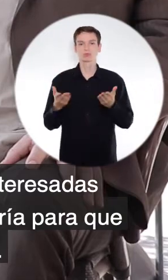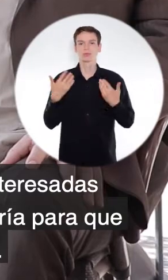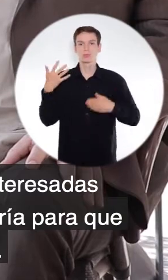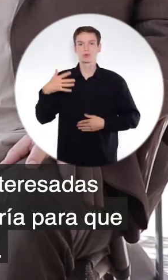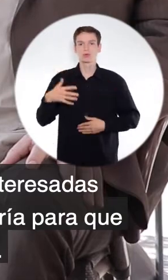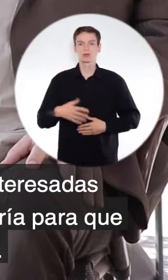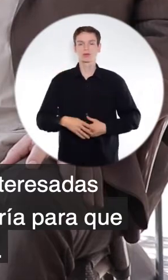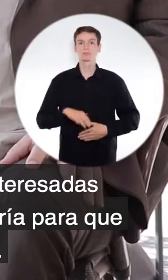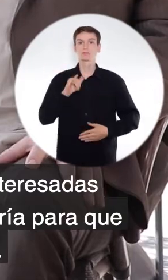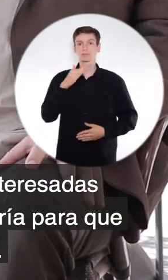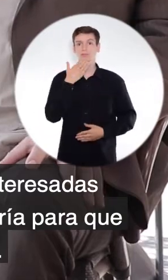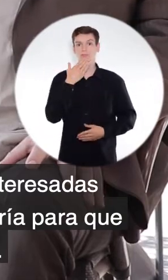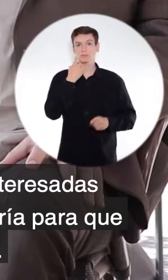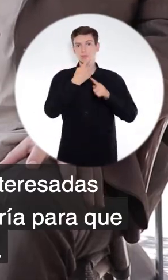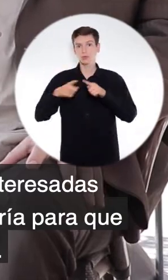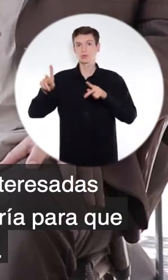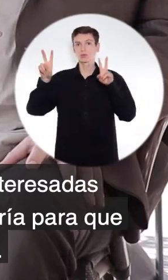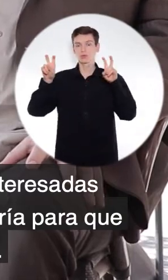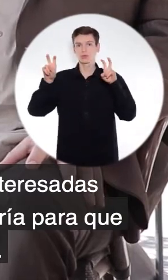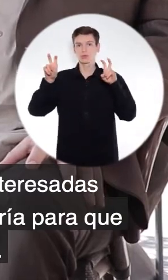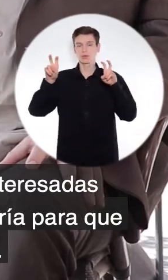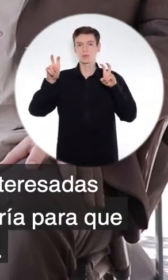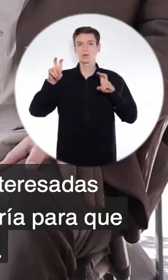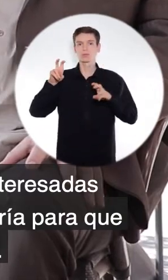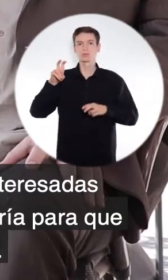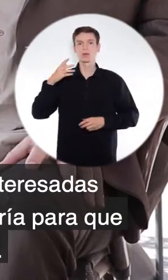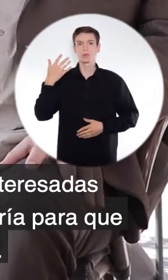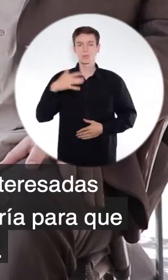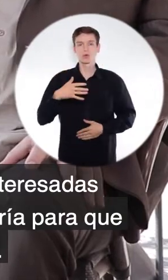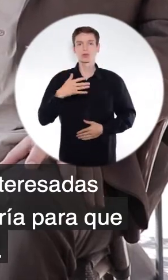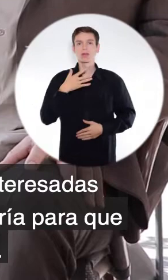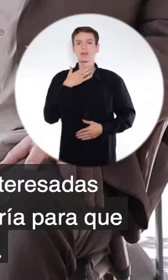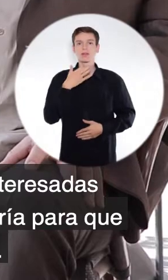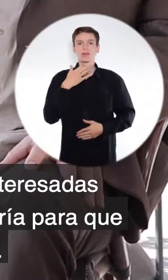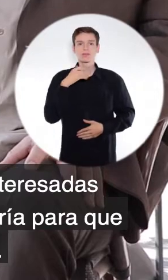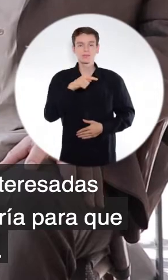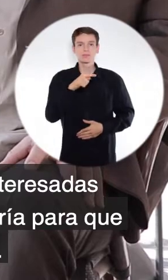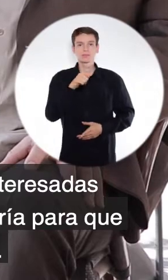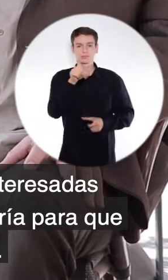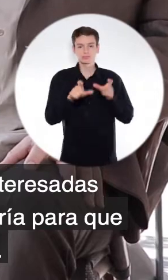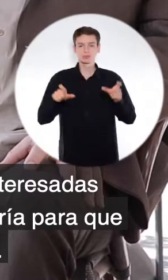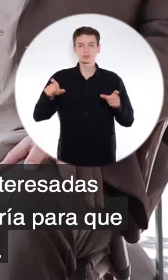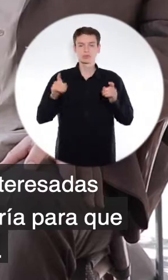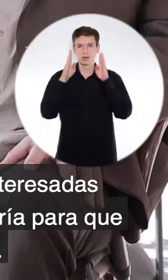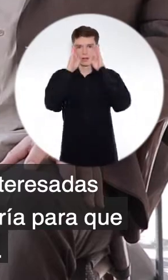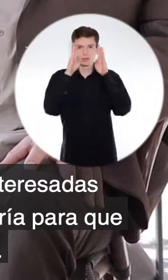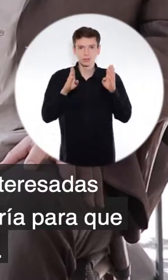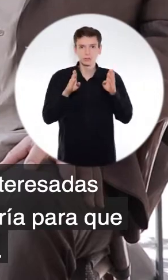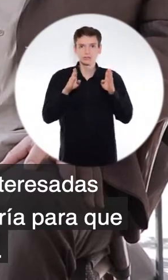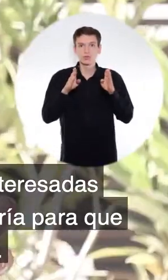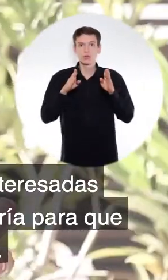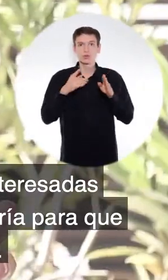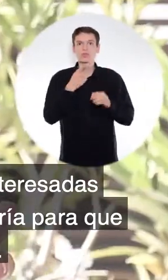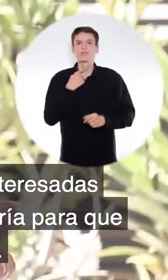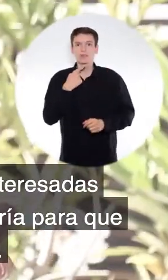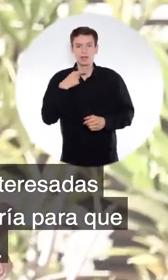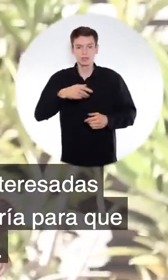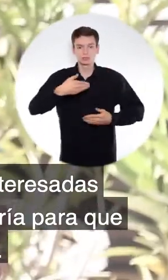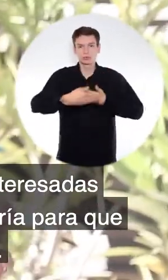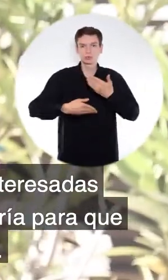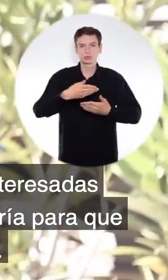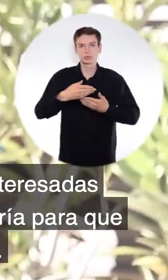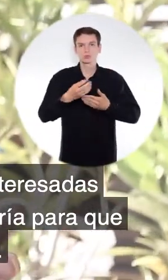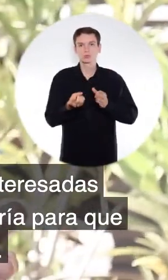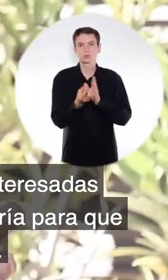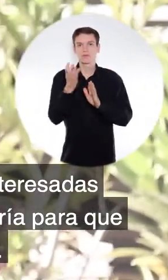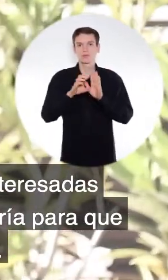who are interested in the process is, of course, this notion of having a supermajority in order to get